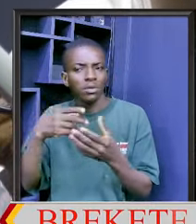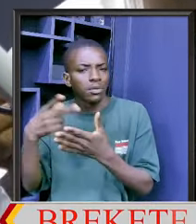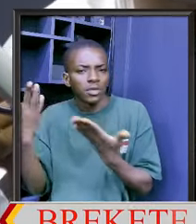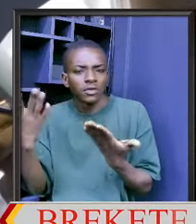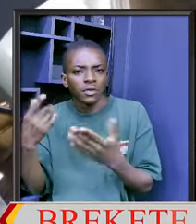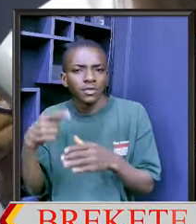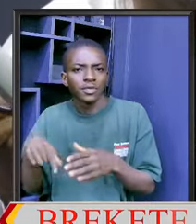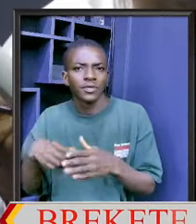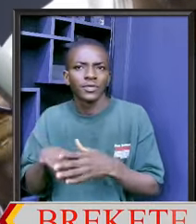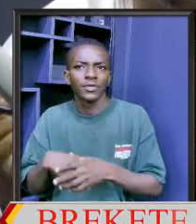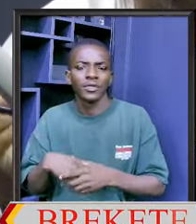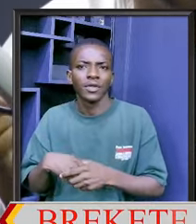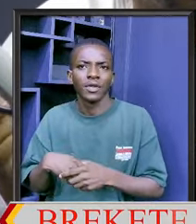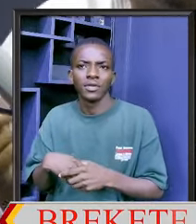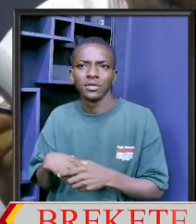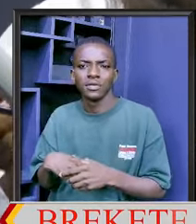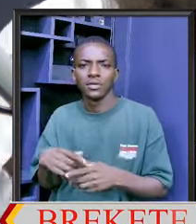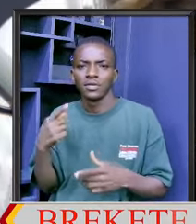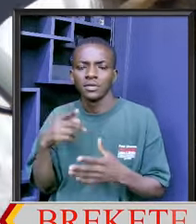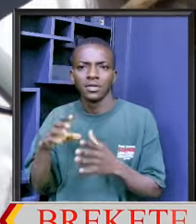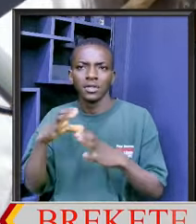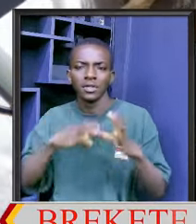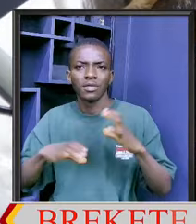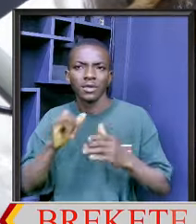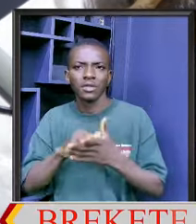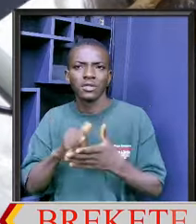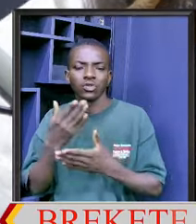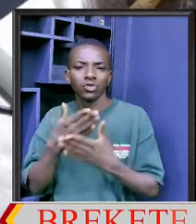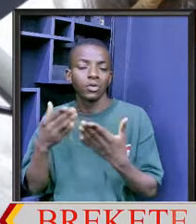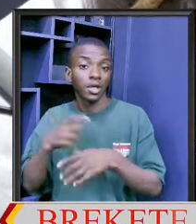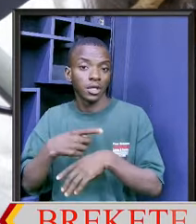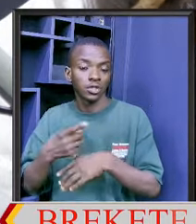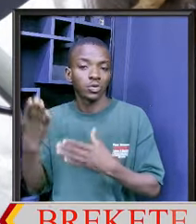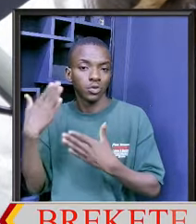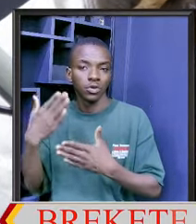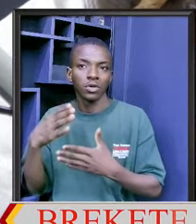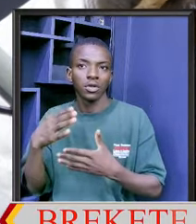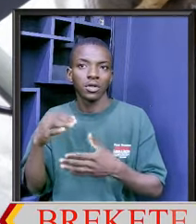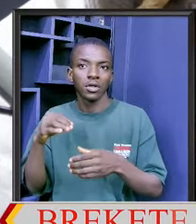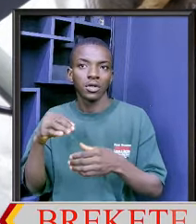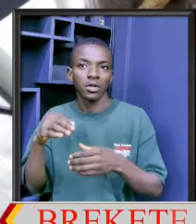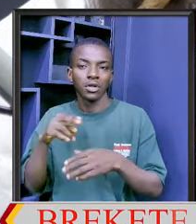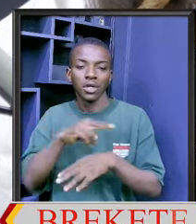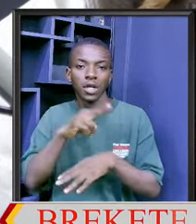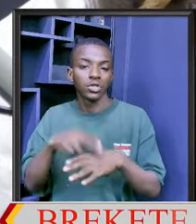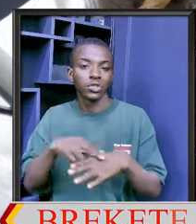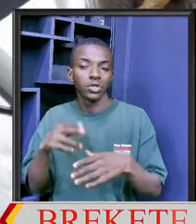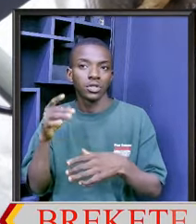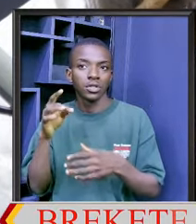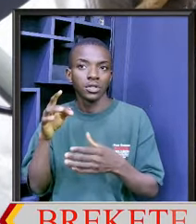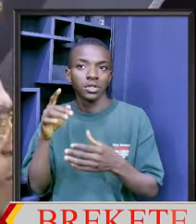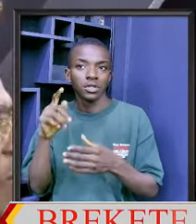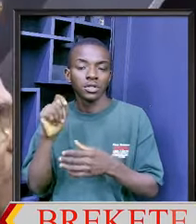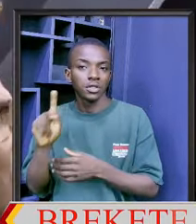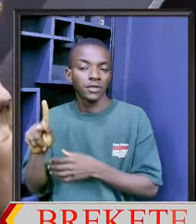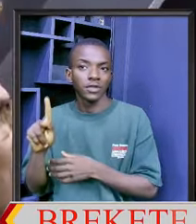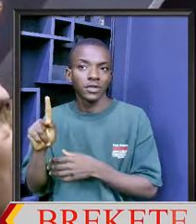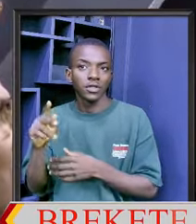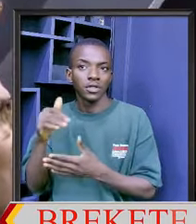this thing. Other, instead of this chemical where they keep people. Other president, some days ago on national television, Central